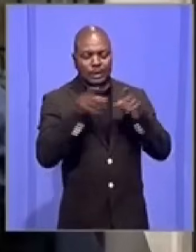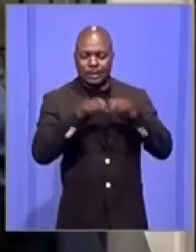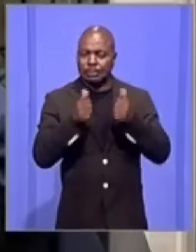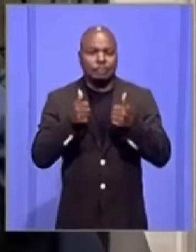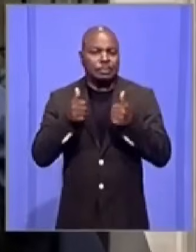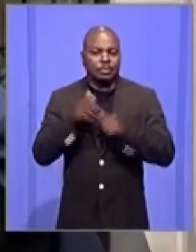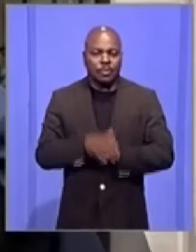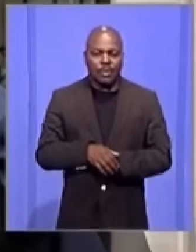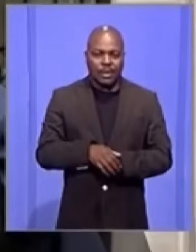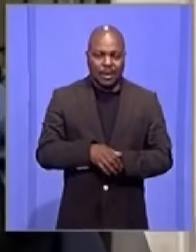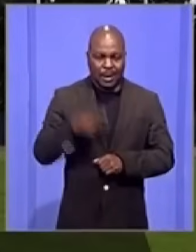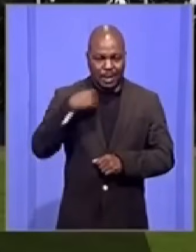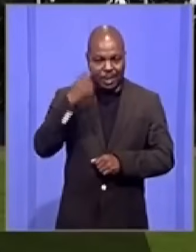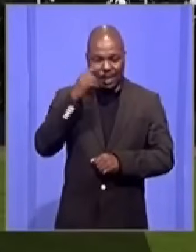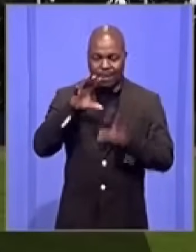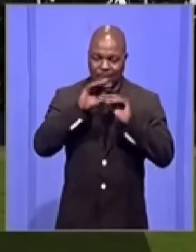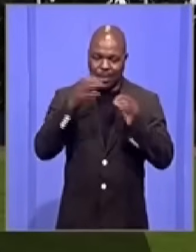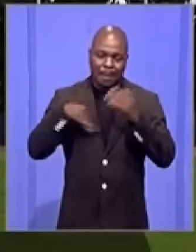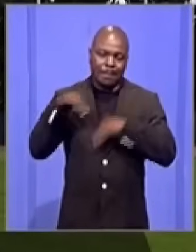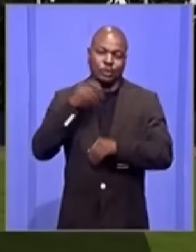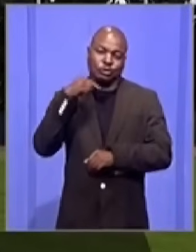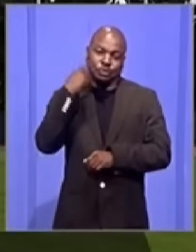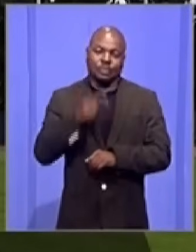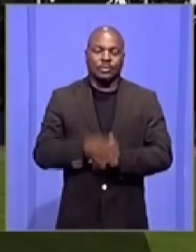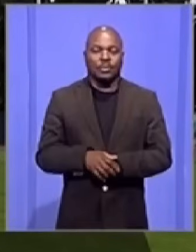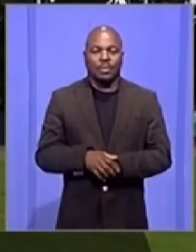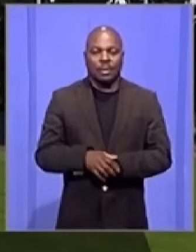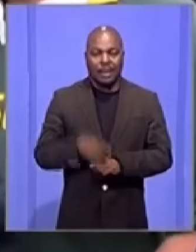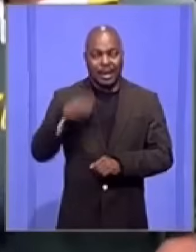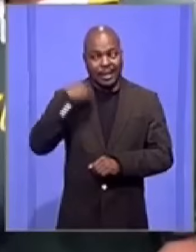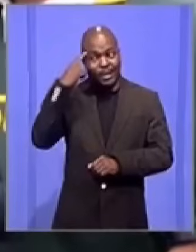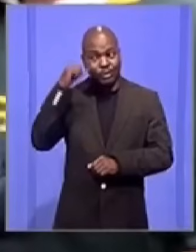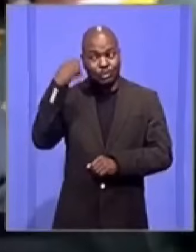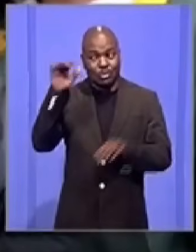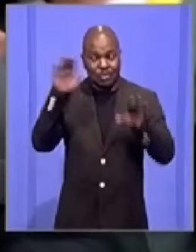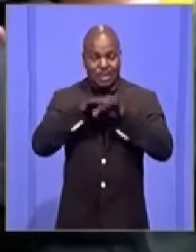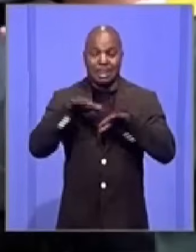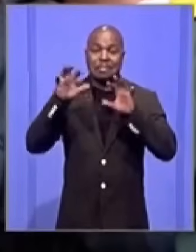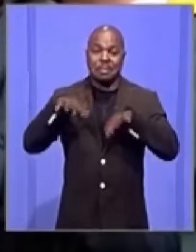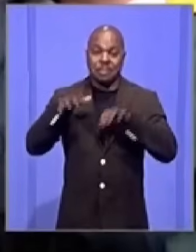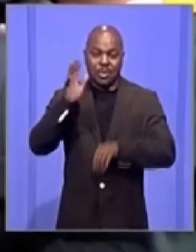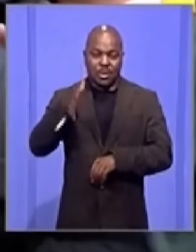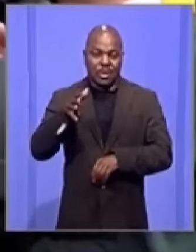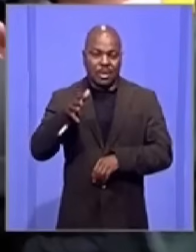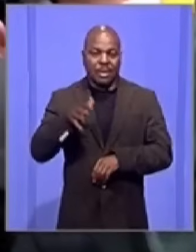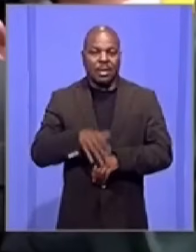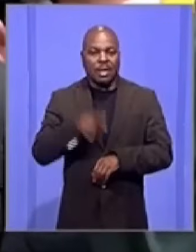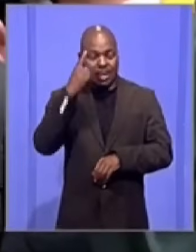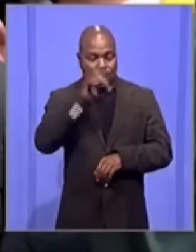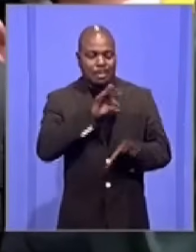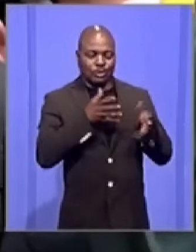all the players are going to come together tomorrow. I think it's going to rain tomorrow night, and I think that's why that selection was